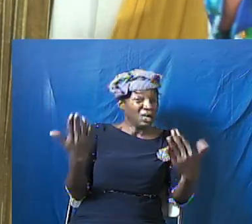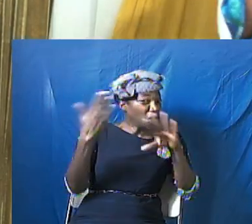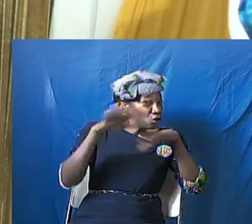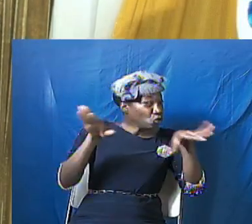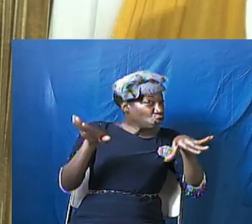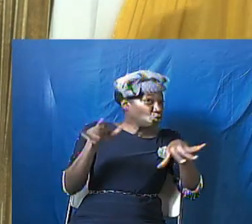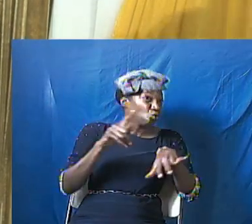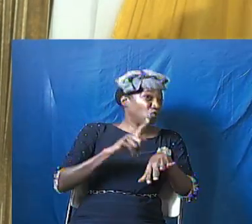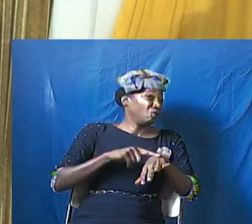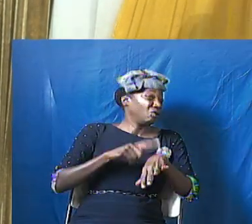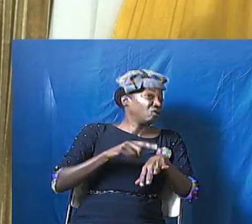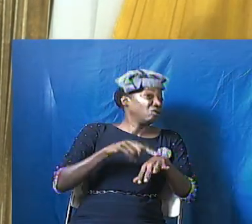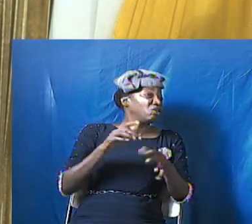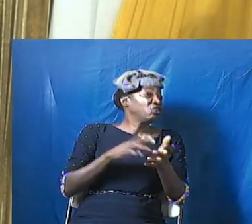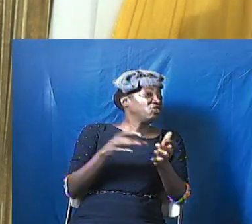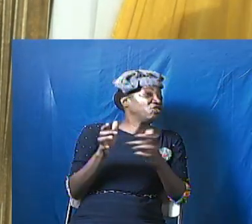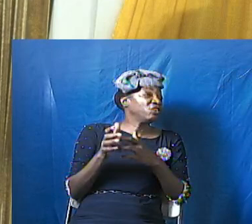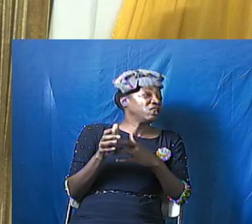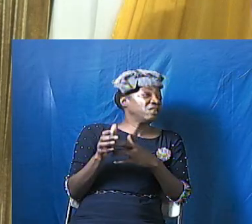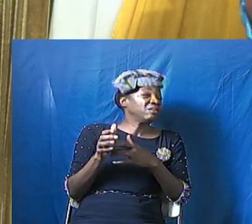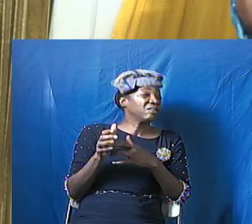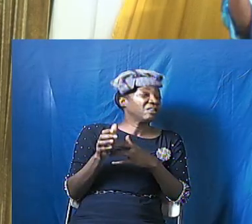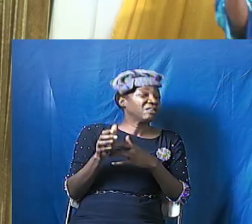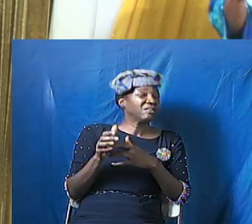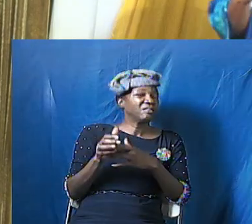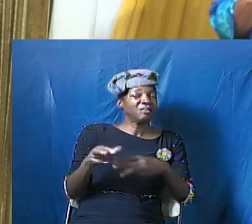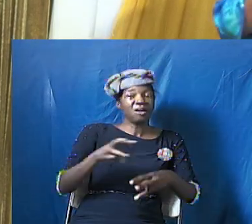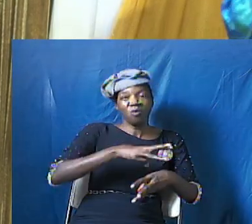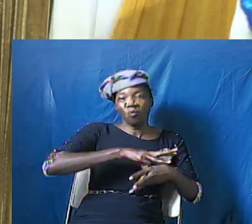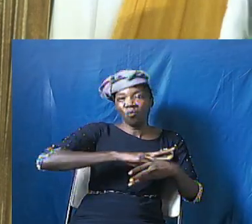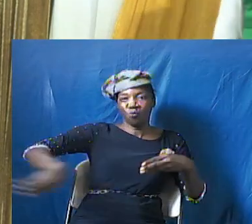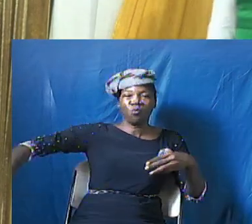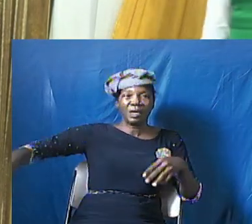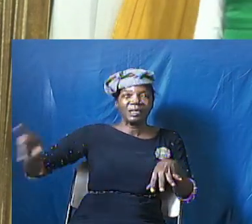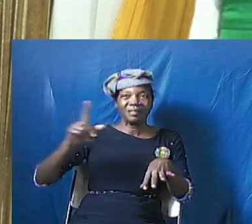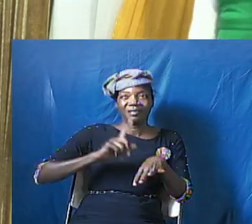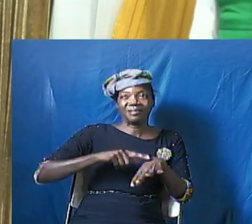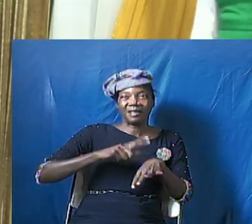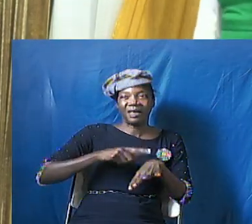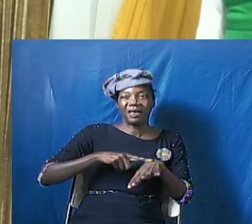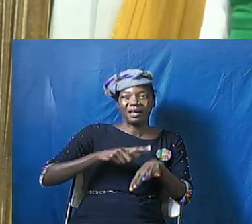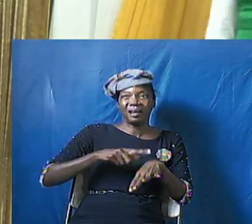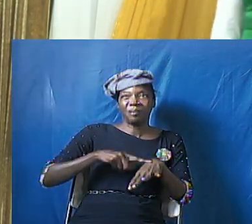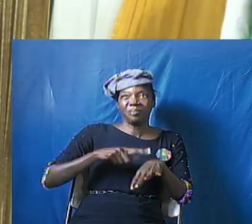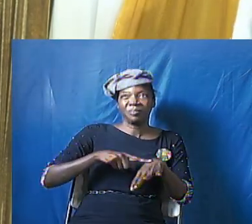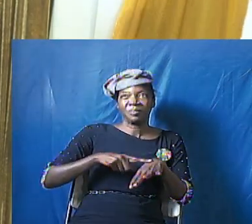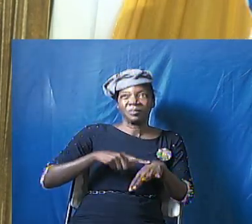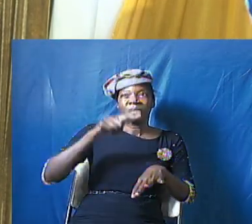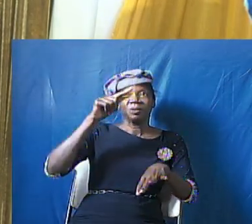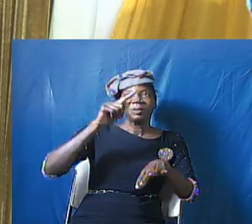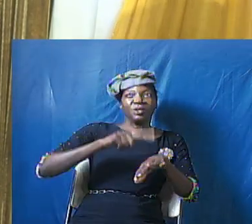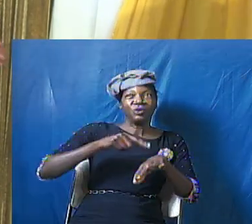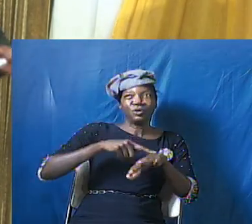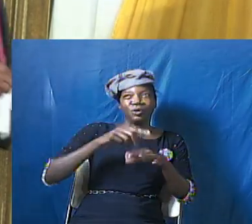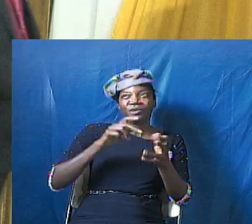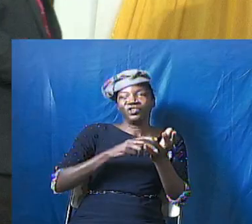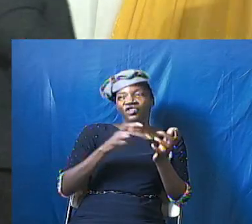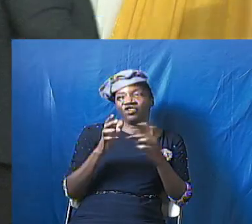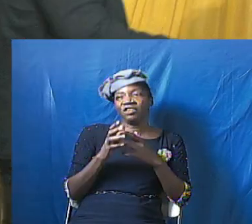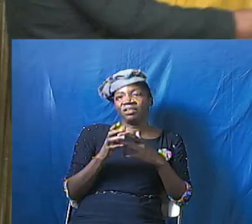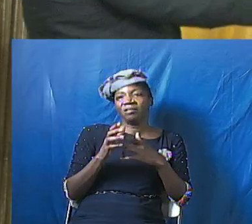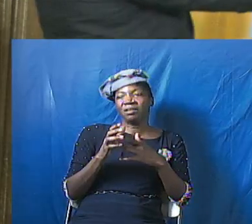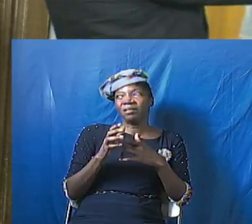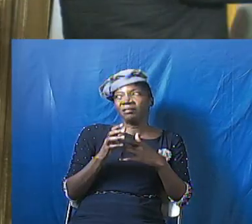Jesus, it would be like we wasted our time. So just touch Him, Jesus.